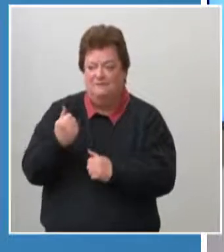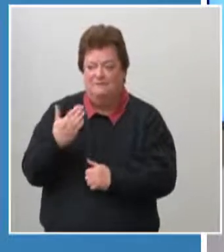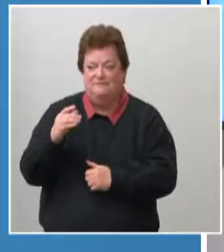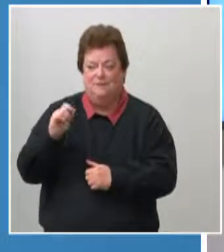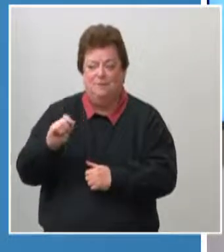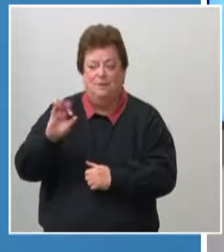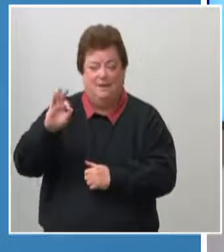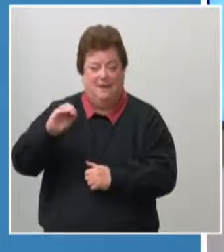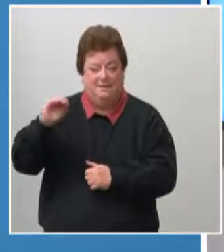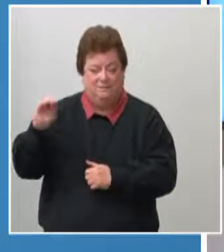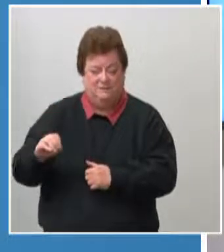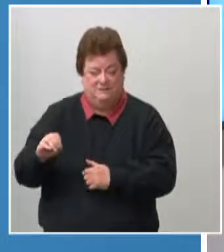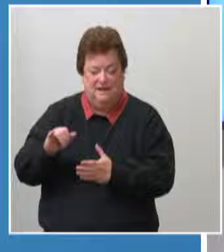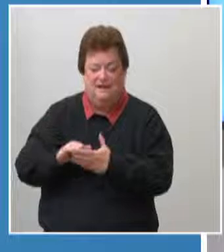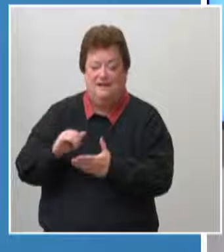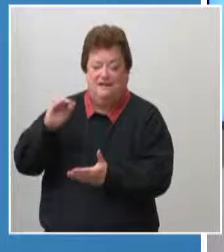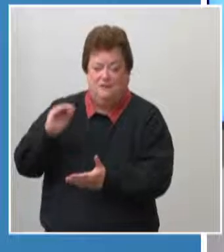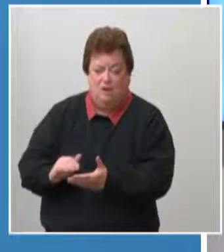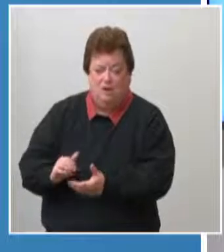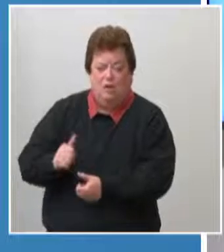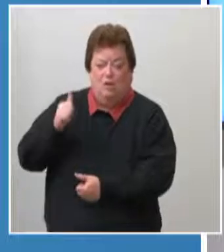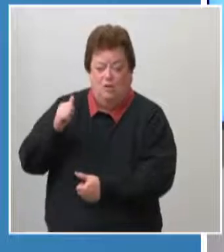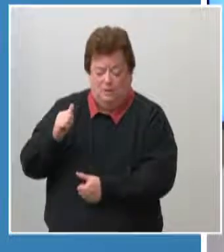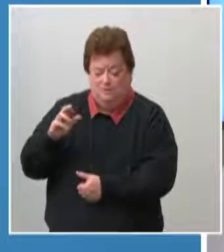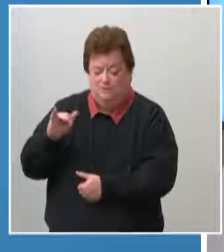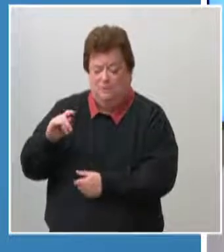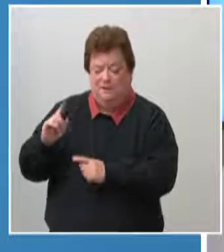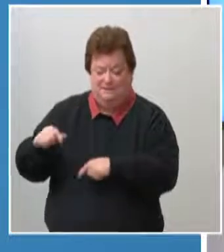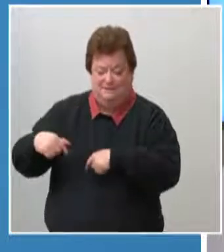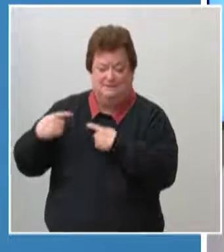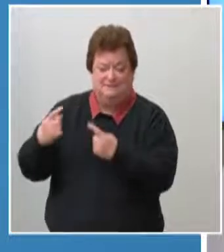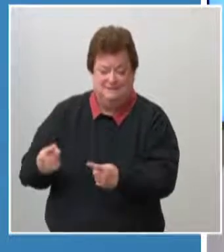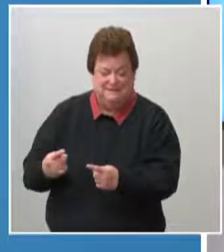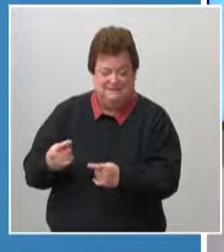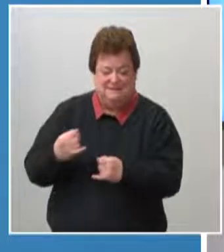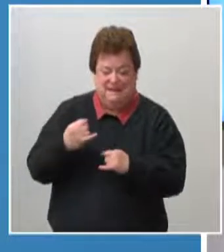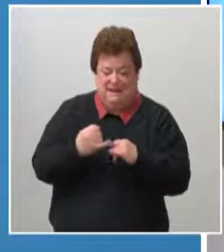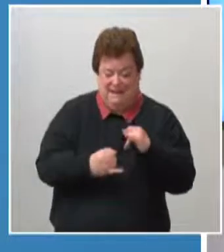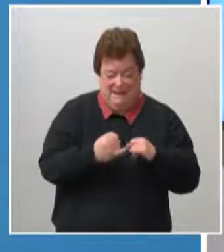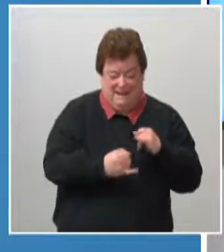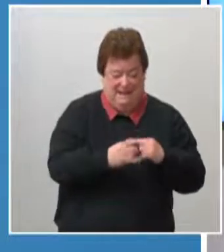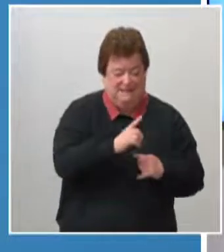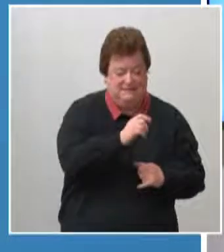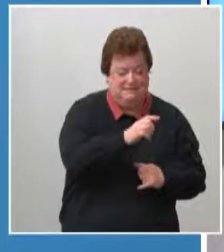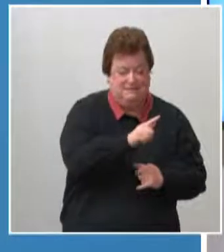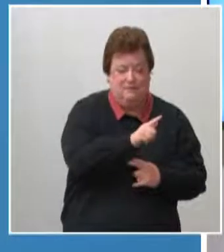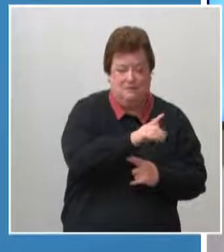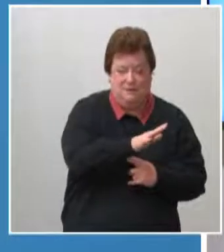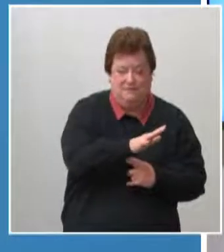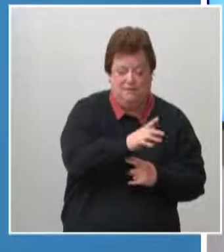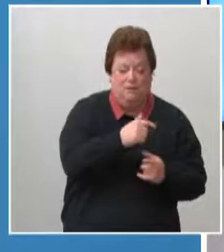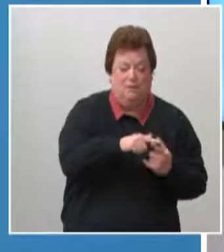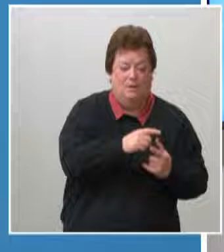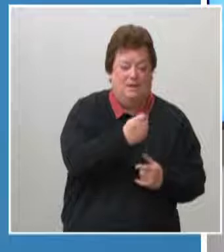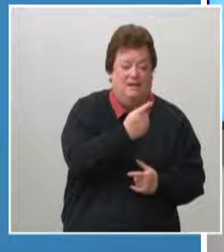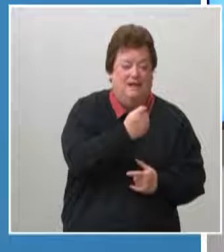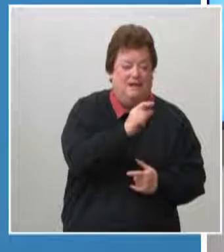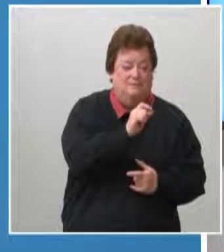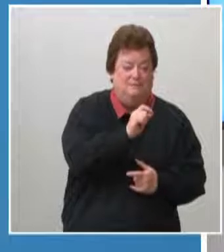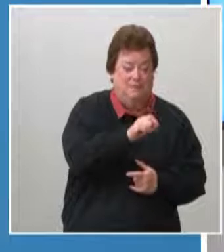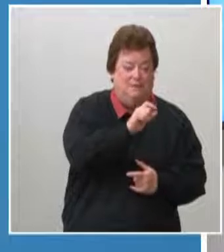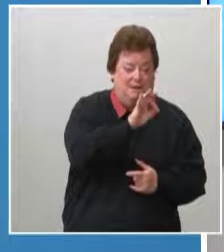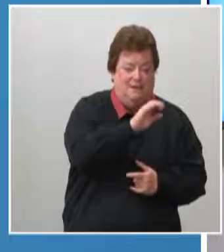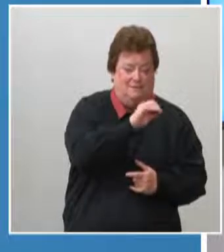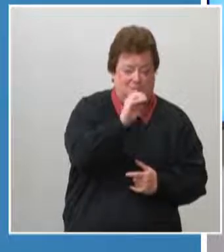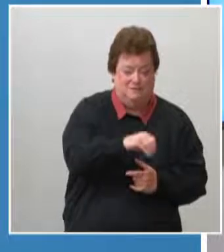15.9%. This is the lowest rate for our community since the week ending on December 25th, when it was